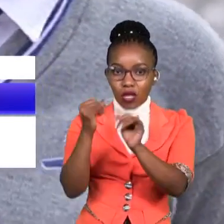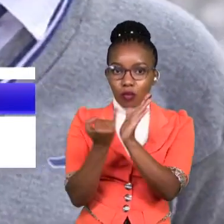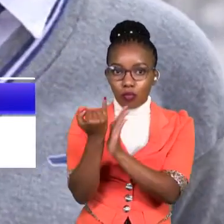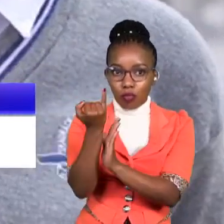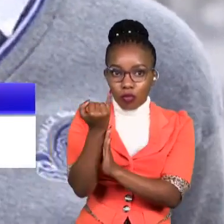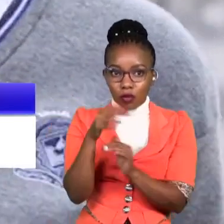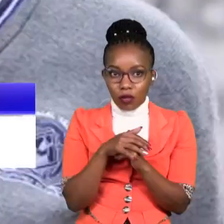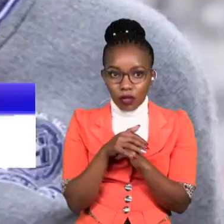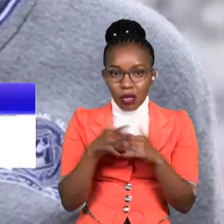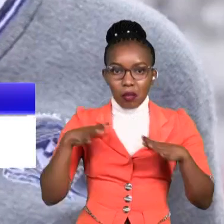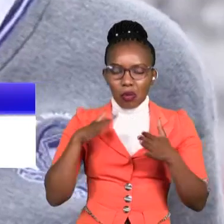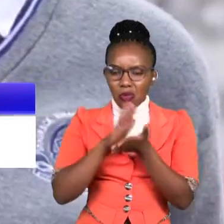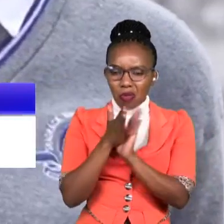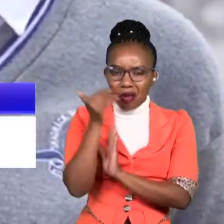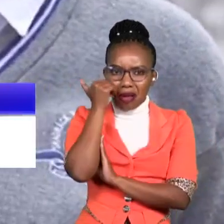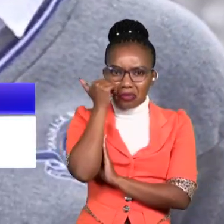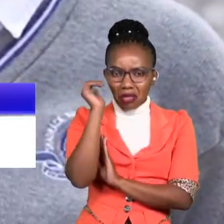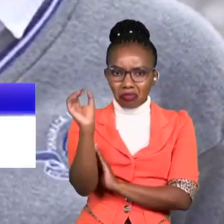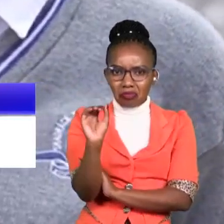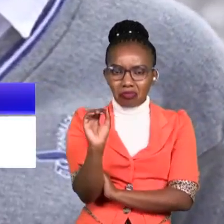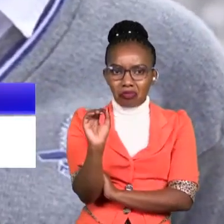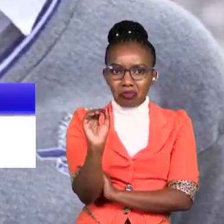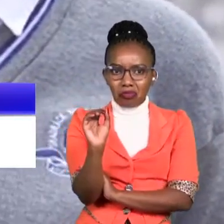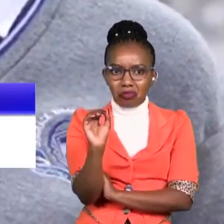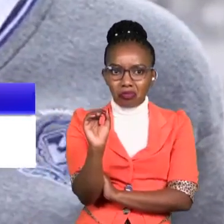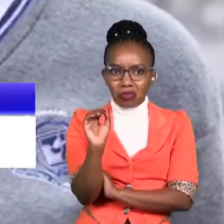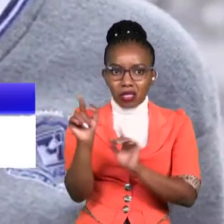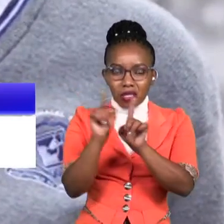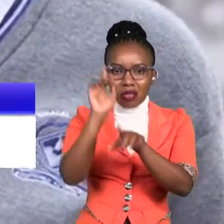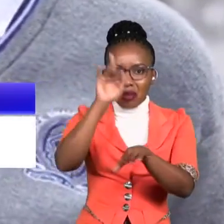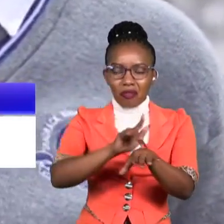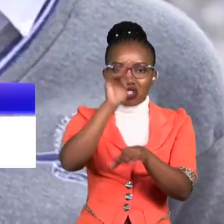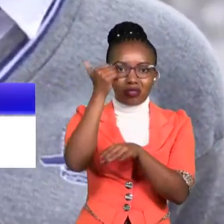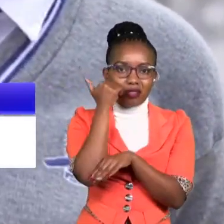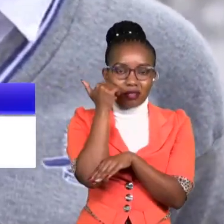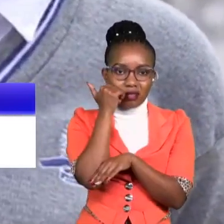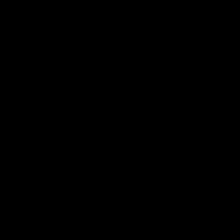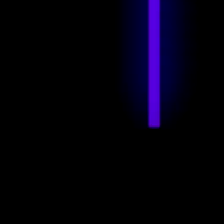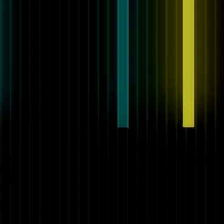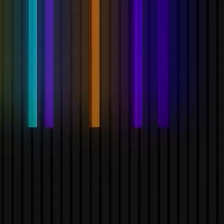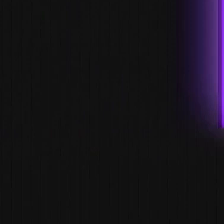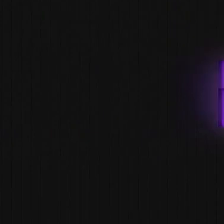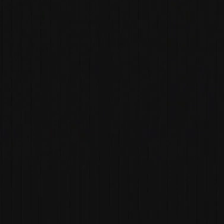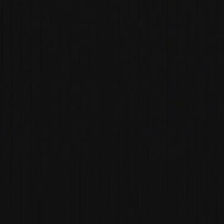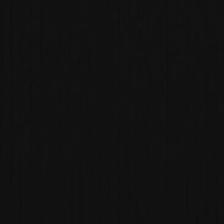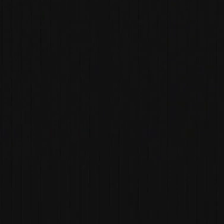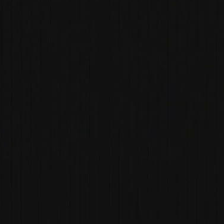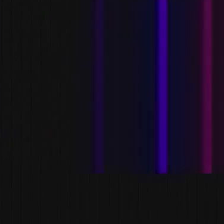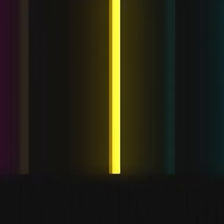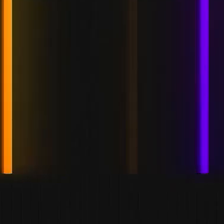People don't get sick, and some of the infectious disease is not spread.